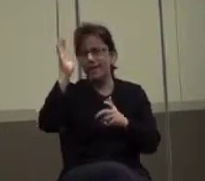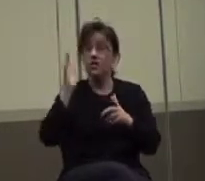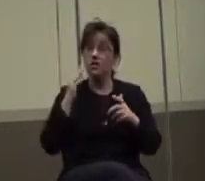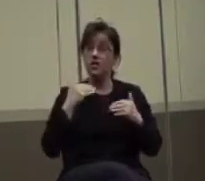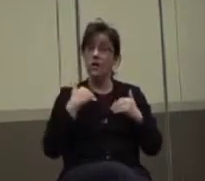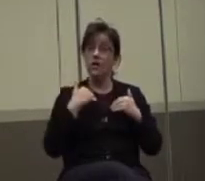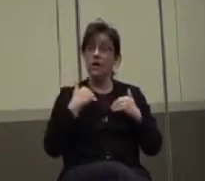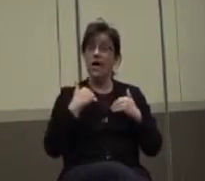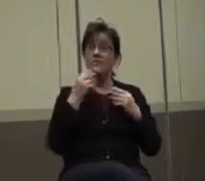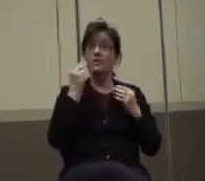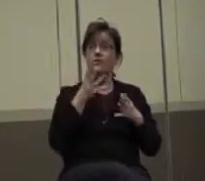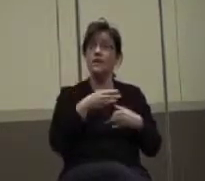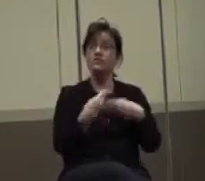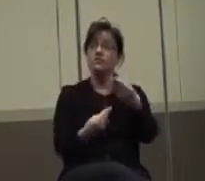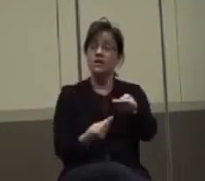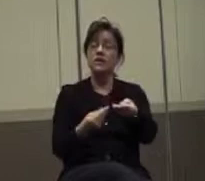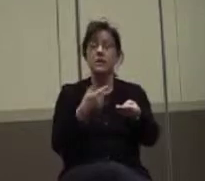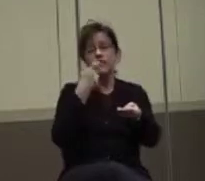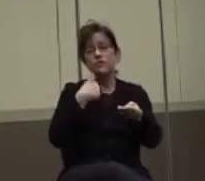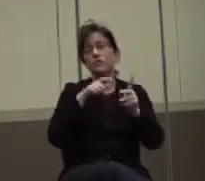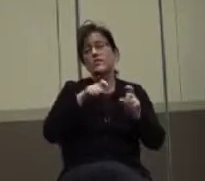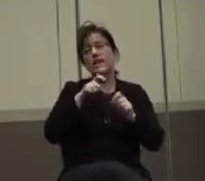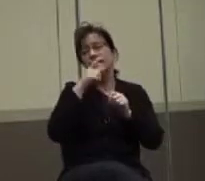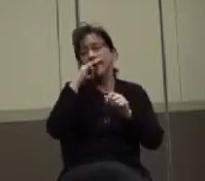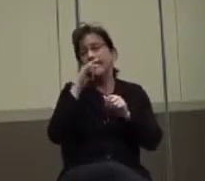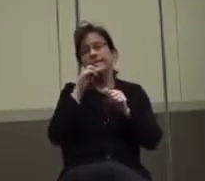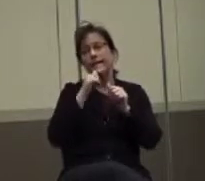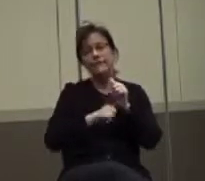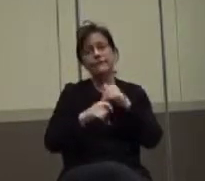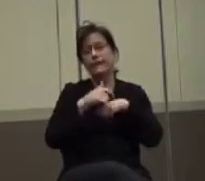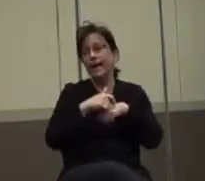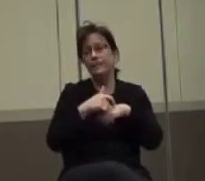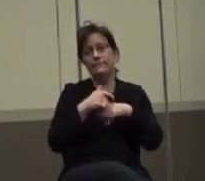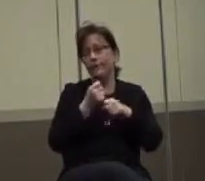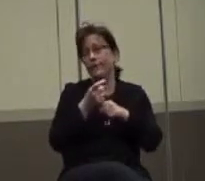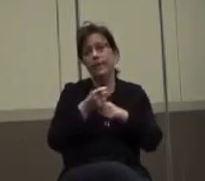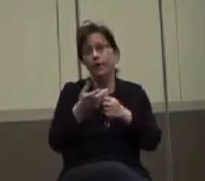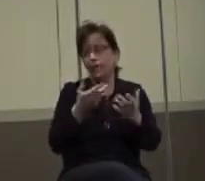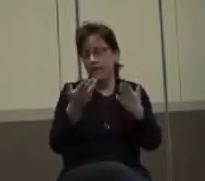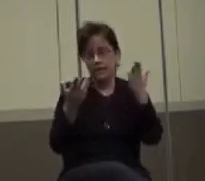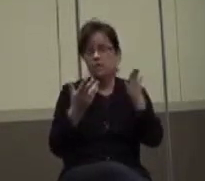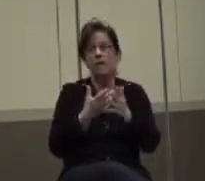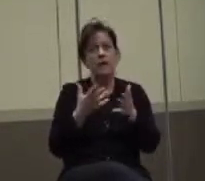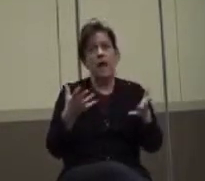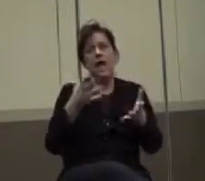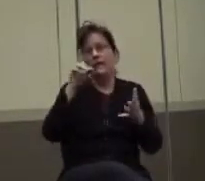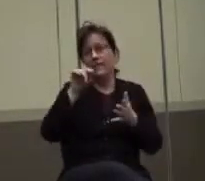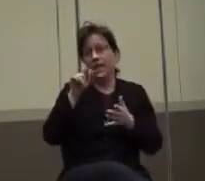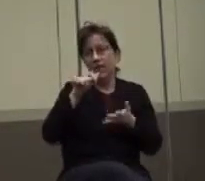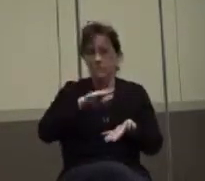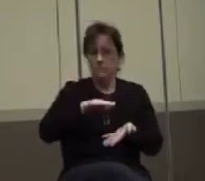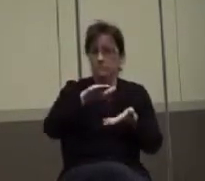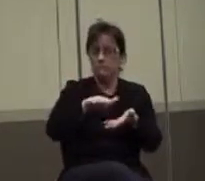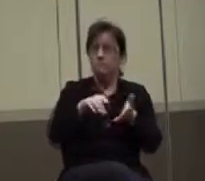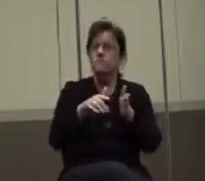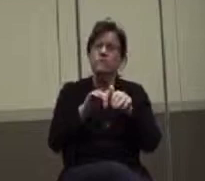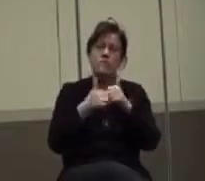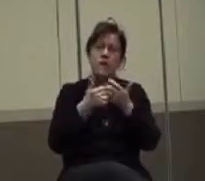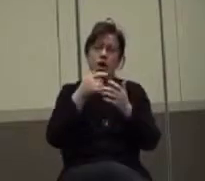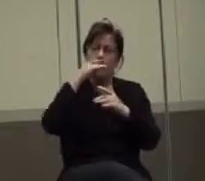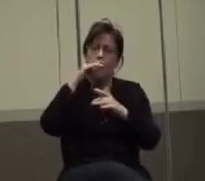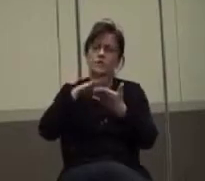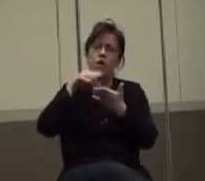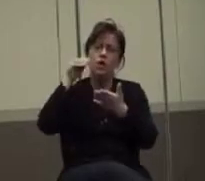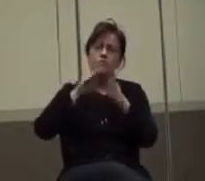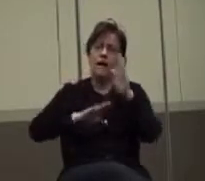especially since we're testing kids every time they turn around, we've got lots of data, okay? How do kids learn biology? How do biology teachers